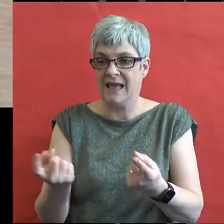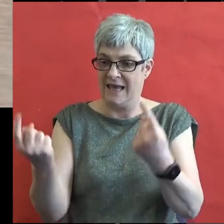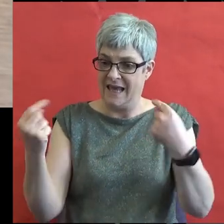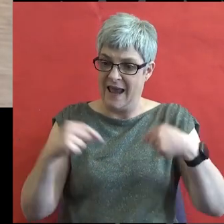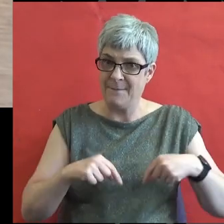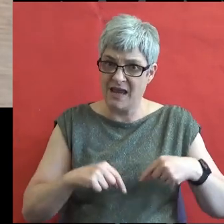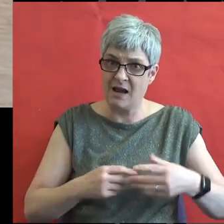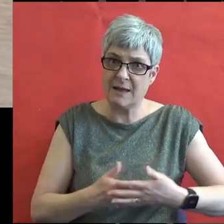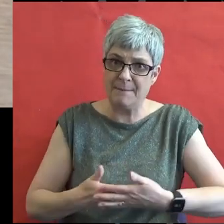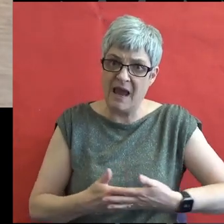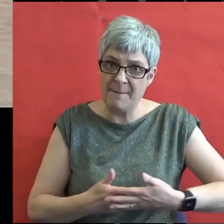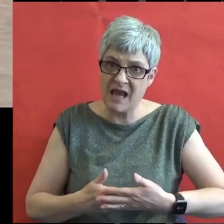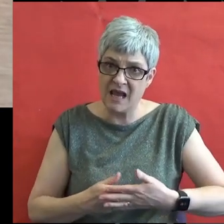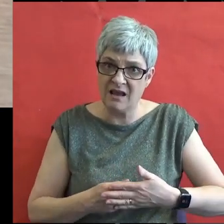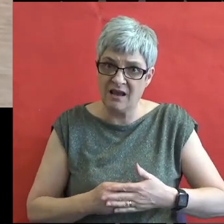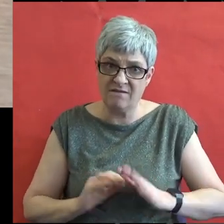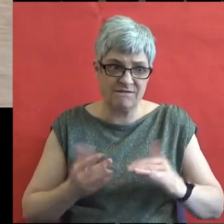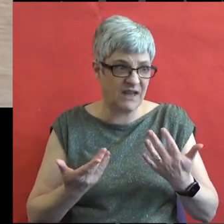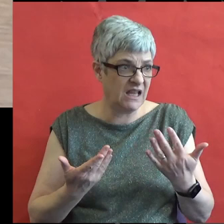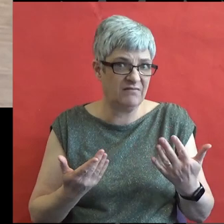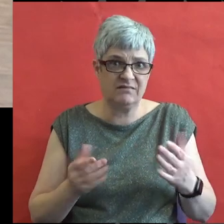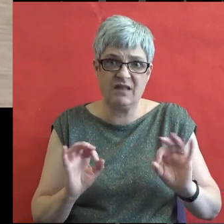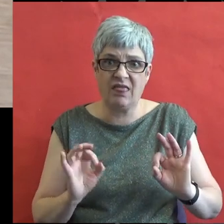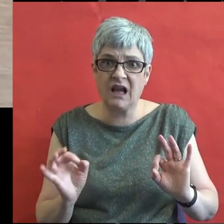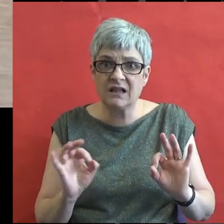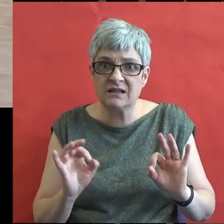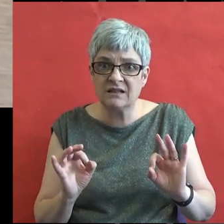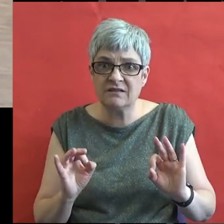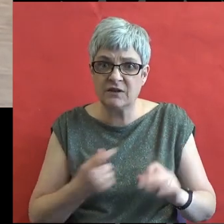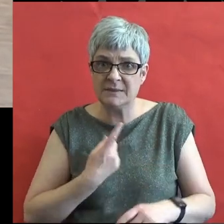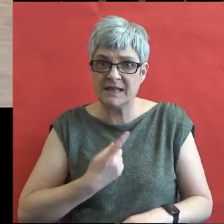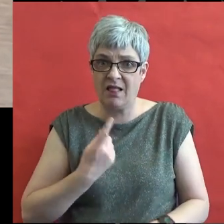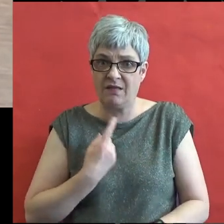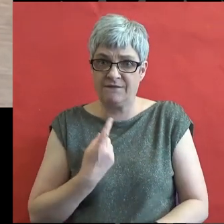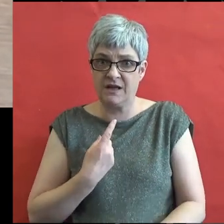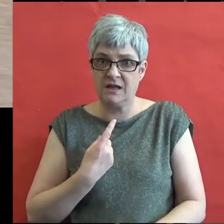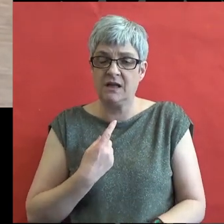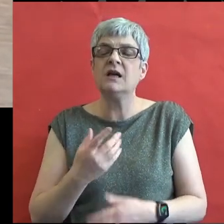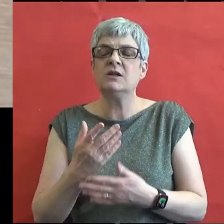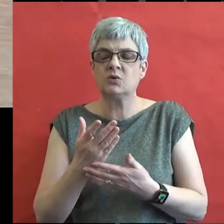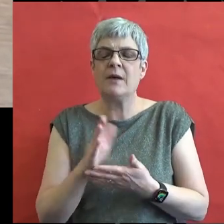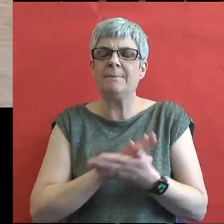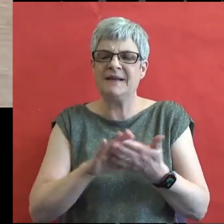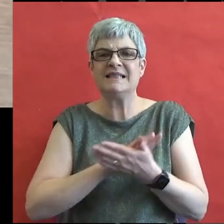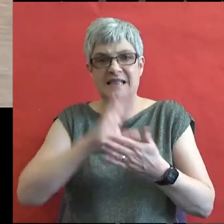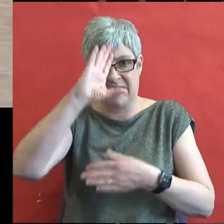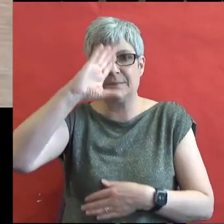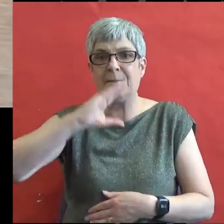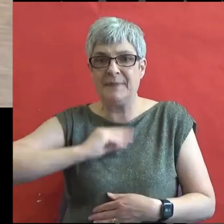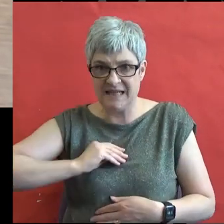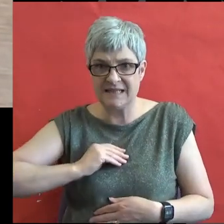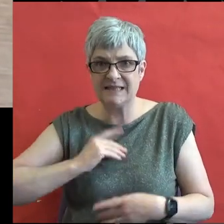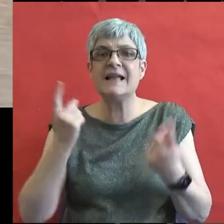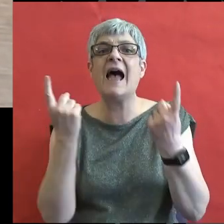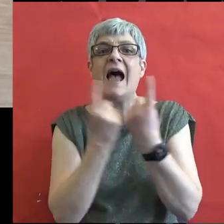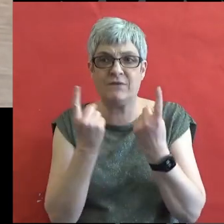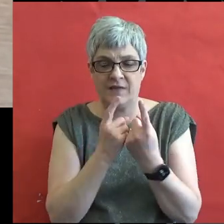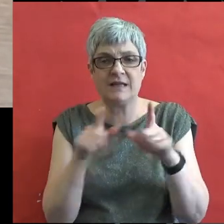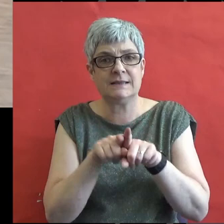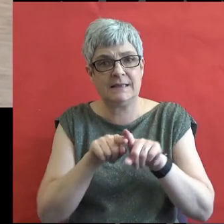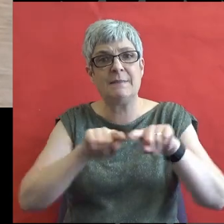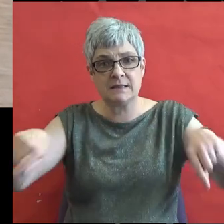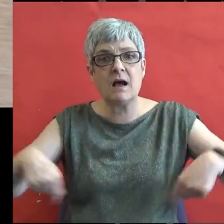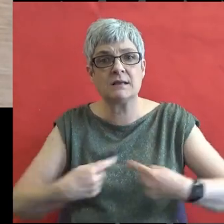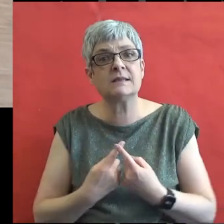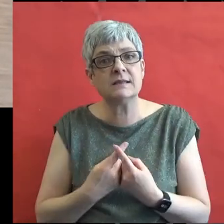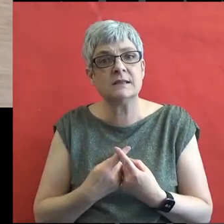baby who could do nothing for himself, so that he experienced all that we experience,